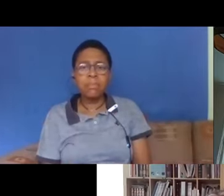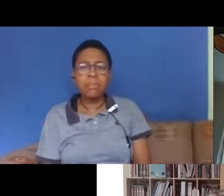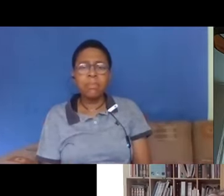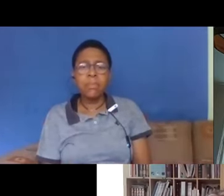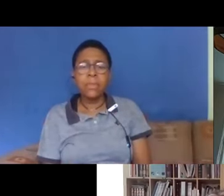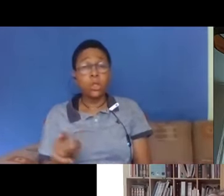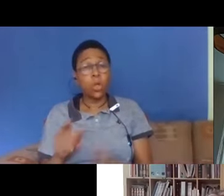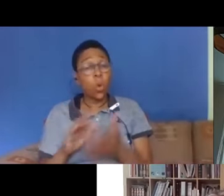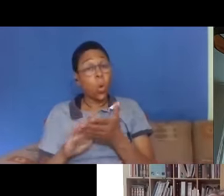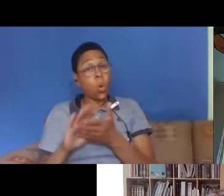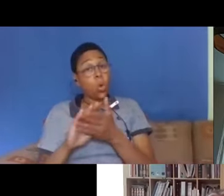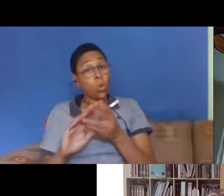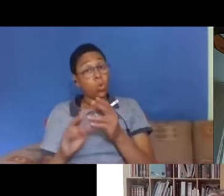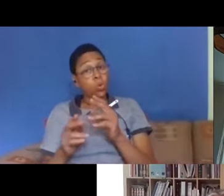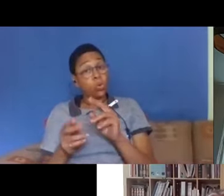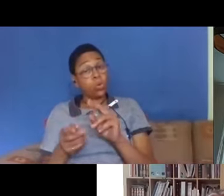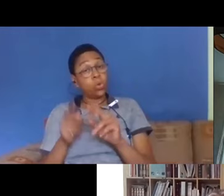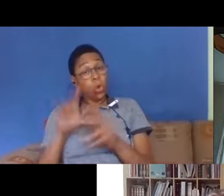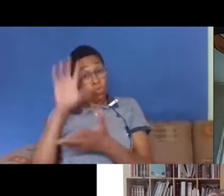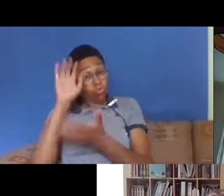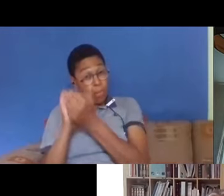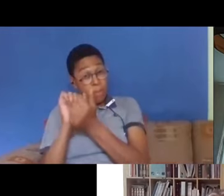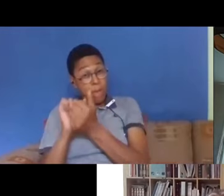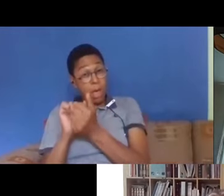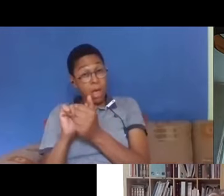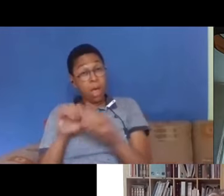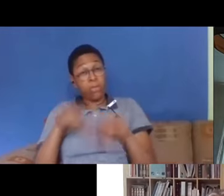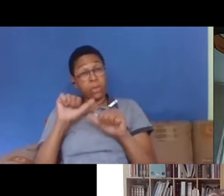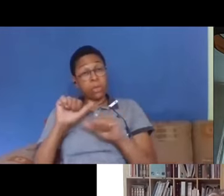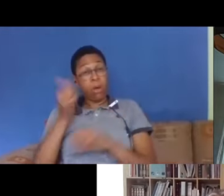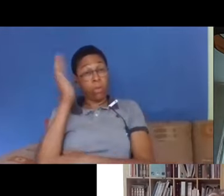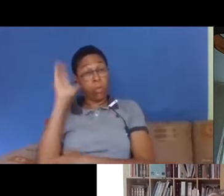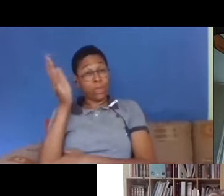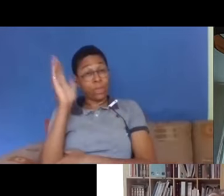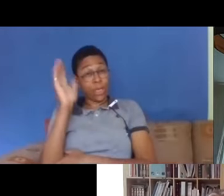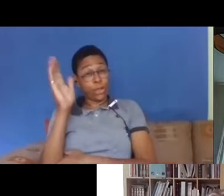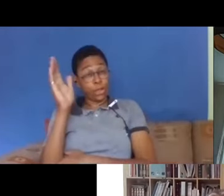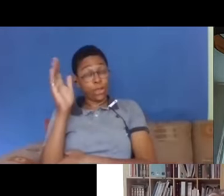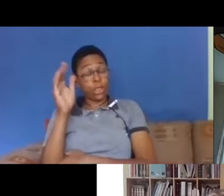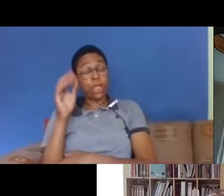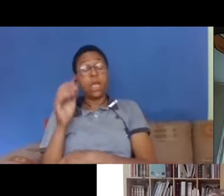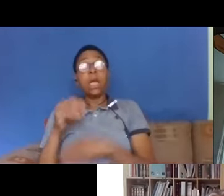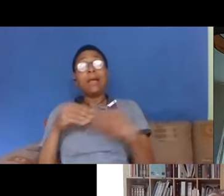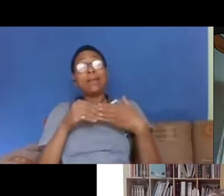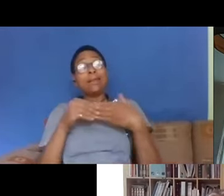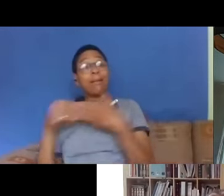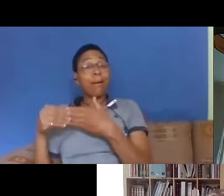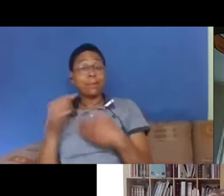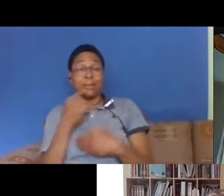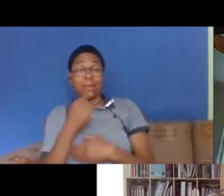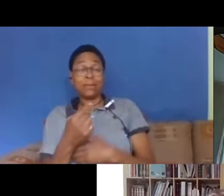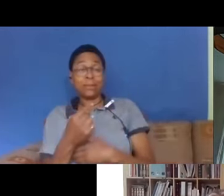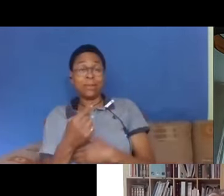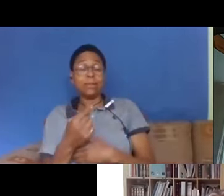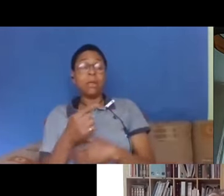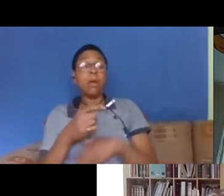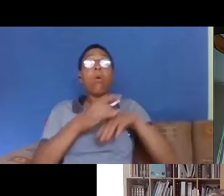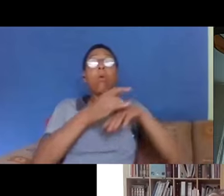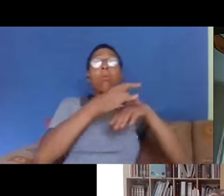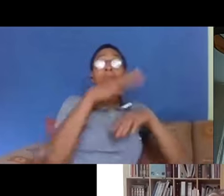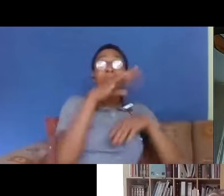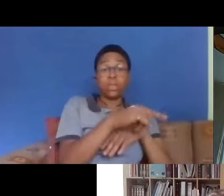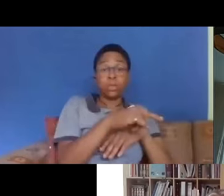remember at the top of the presentation, but the guidance makes that distinction between professional